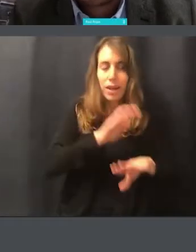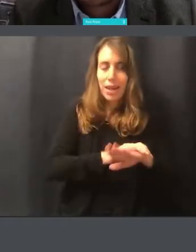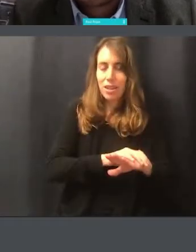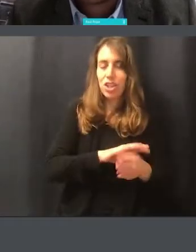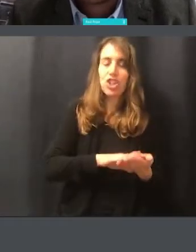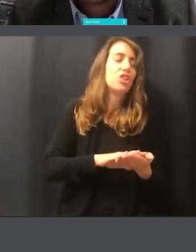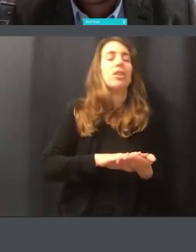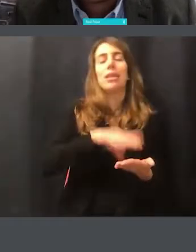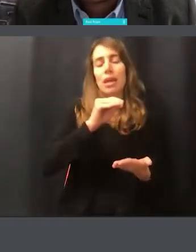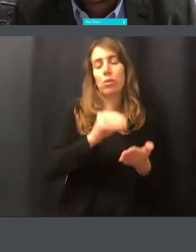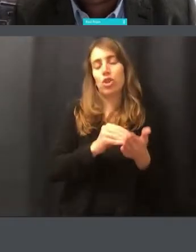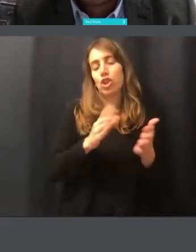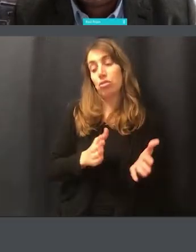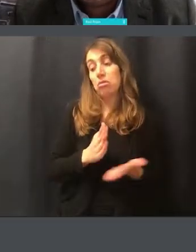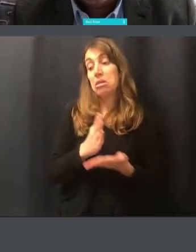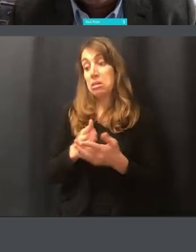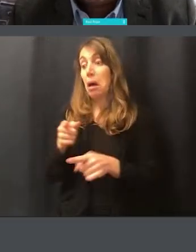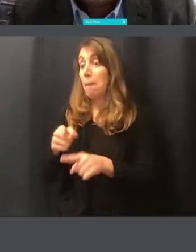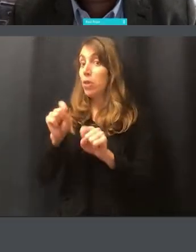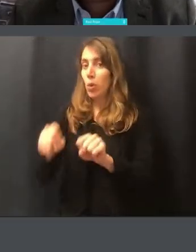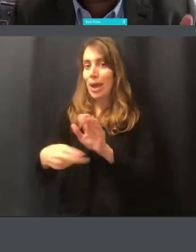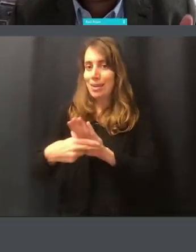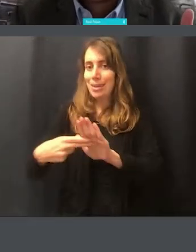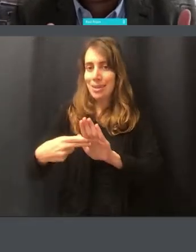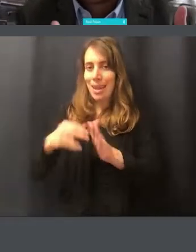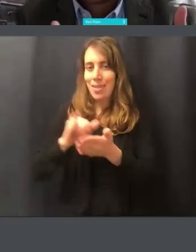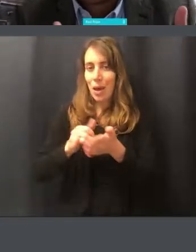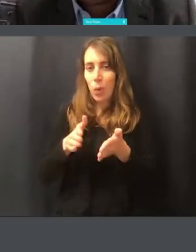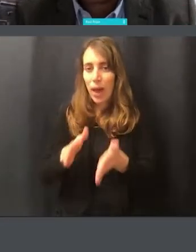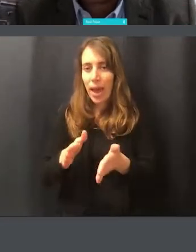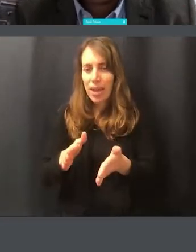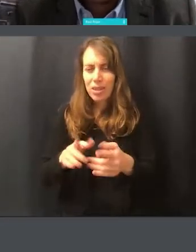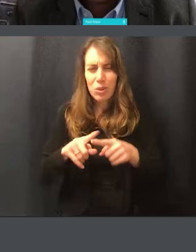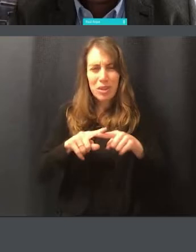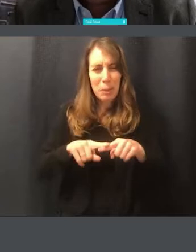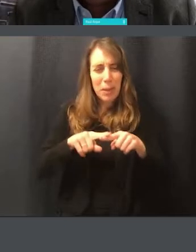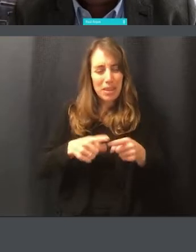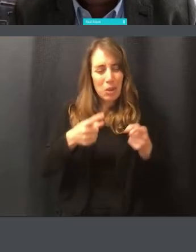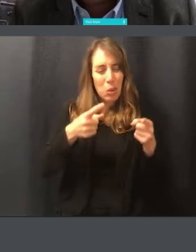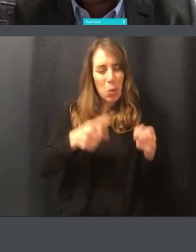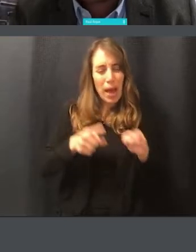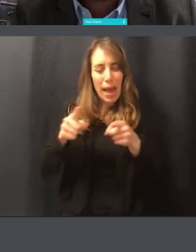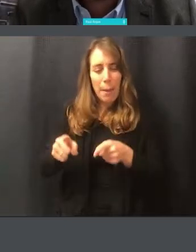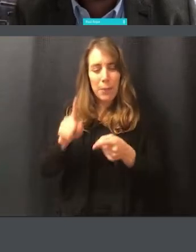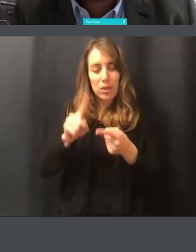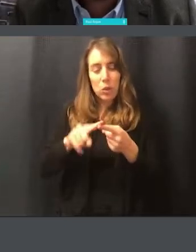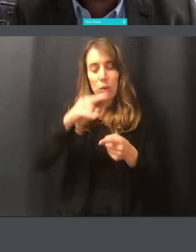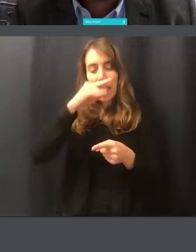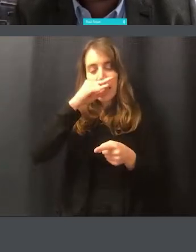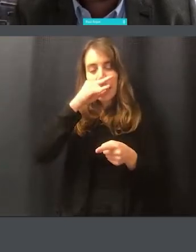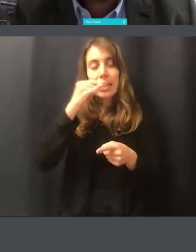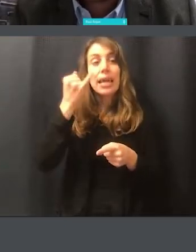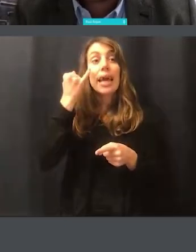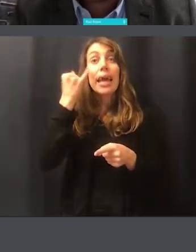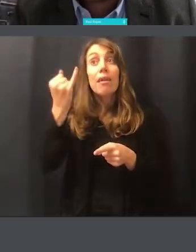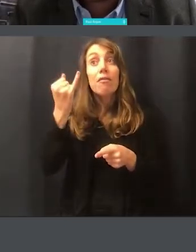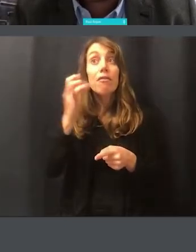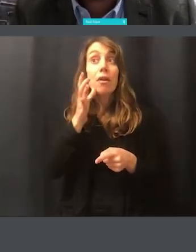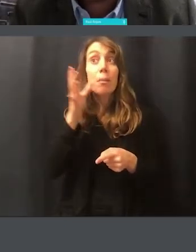designated as English learners. And that really depends on what happens to kids whose parents report that they